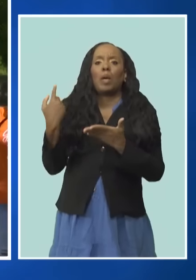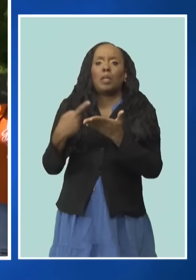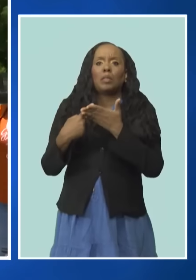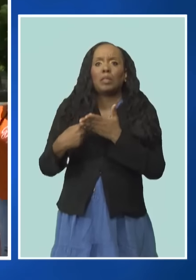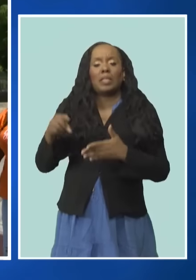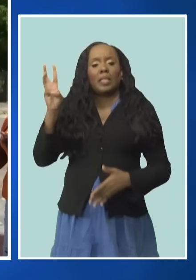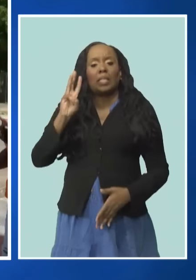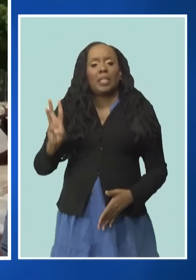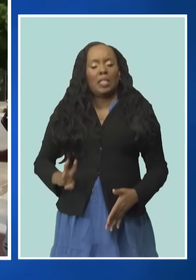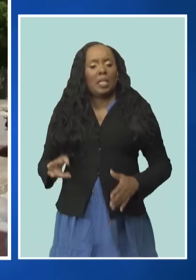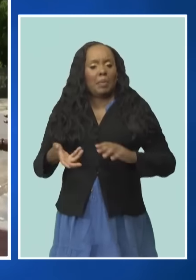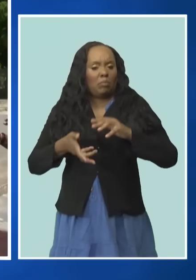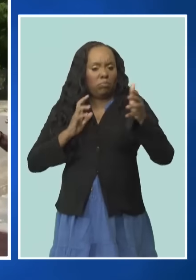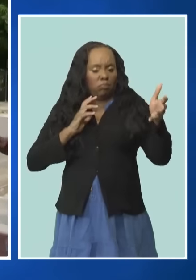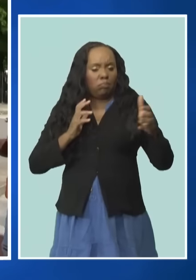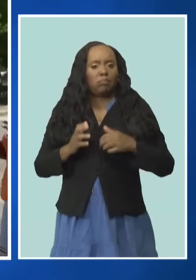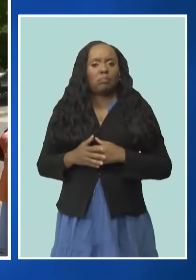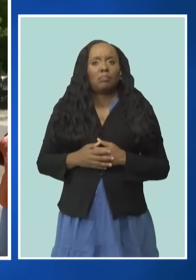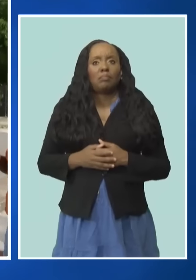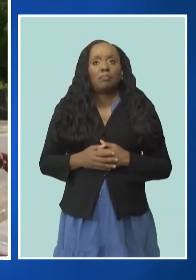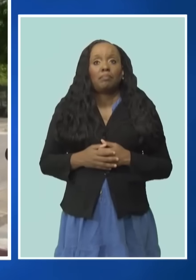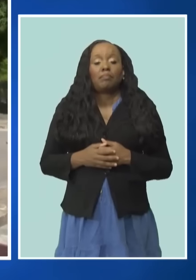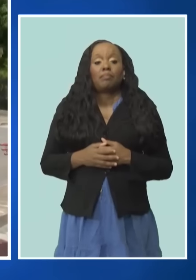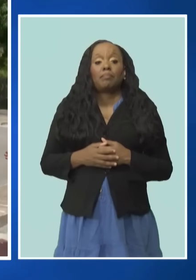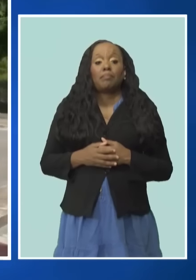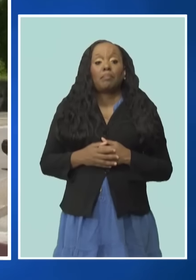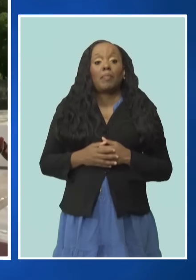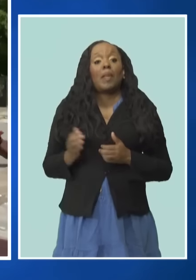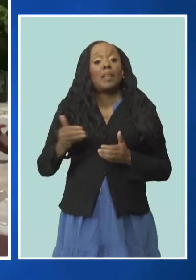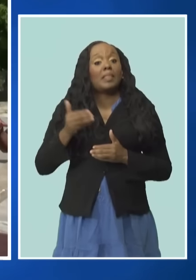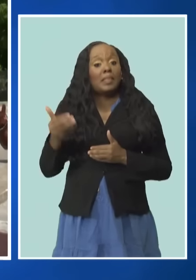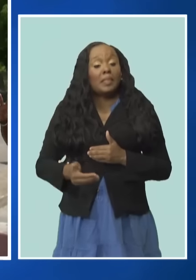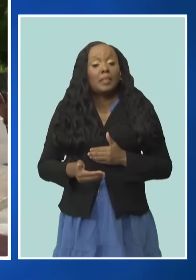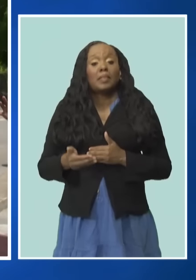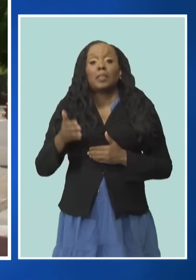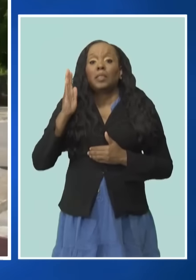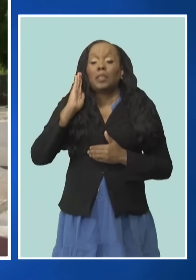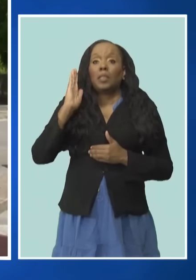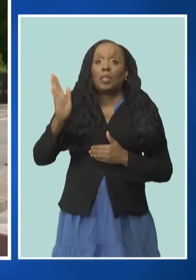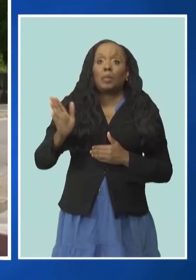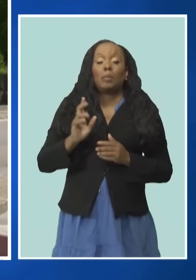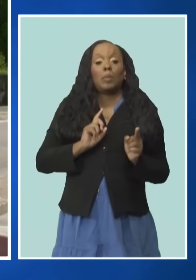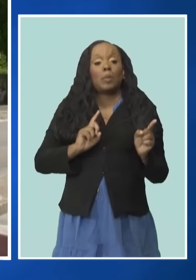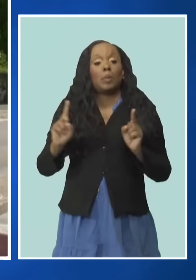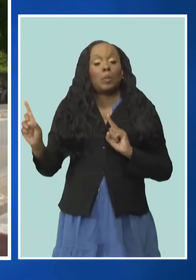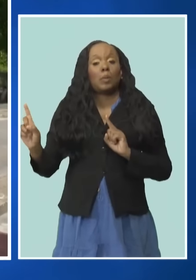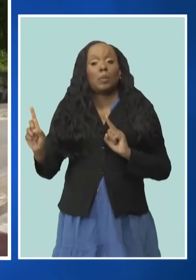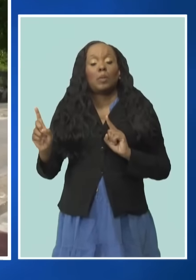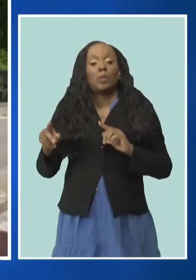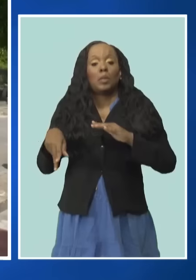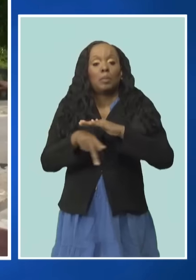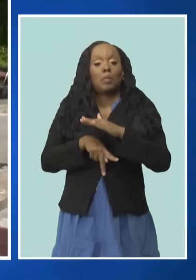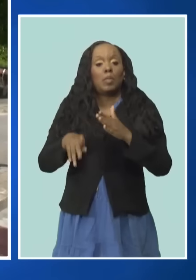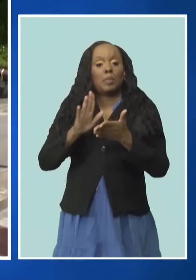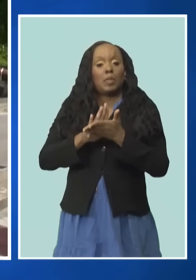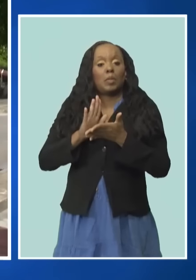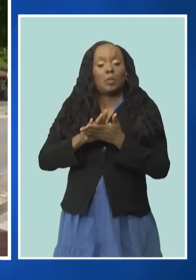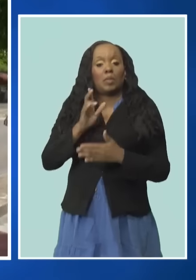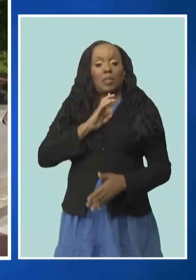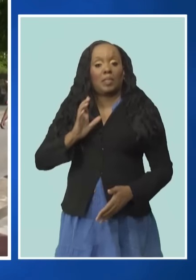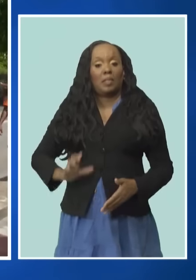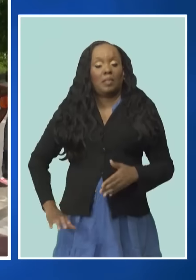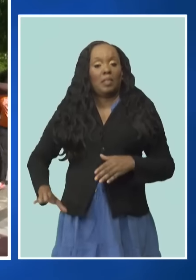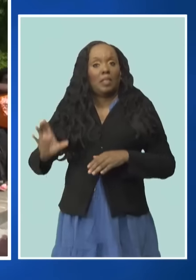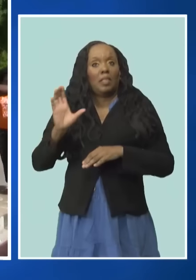crisis. The following day, we go down to the schools, the primary schools in Christchurch, and we bring